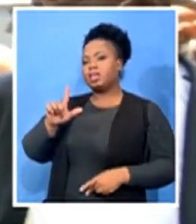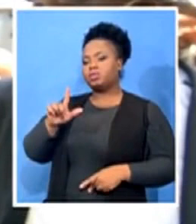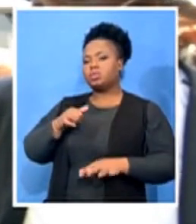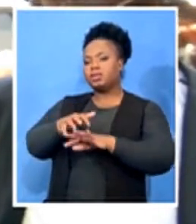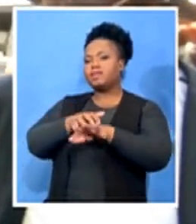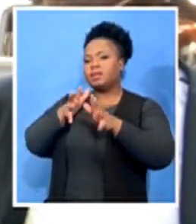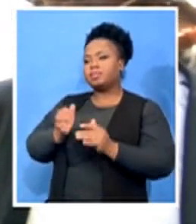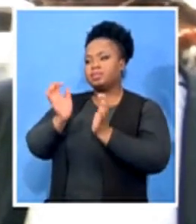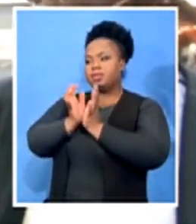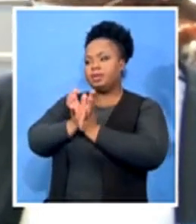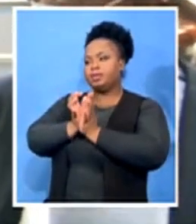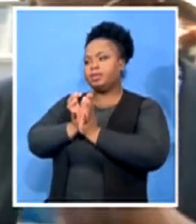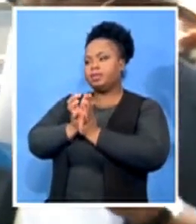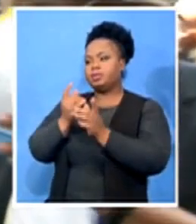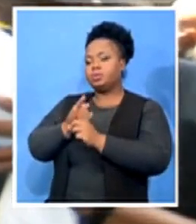out